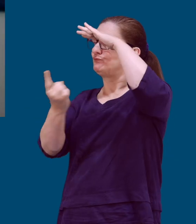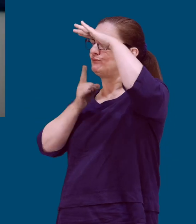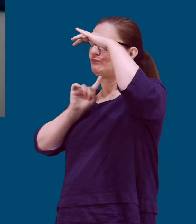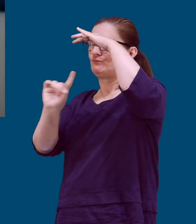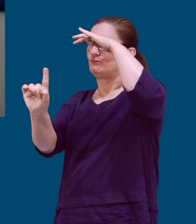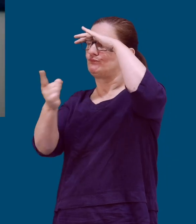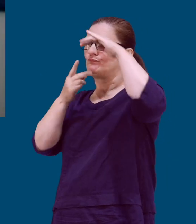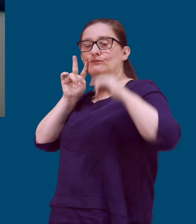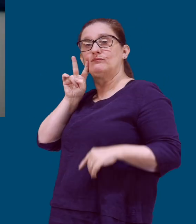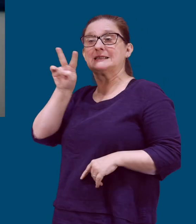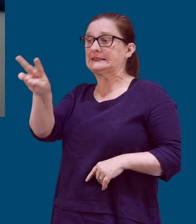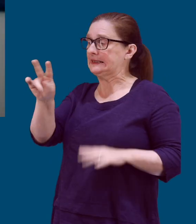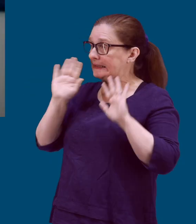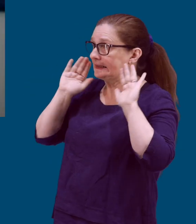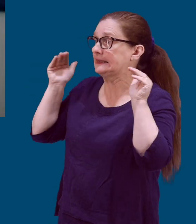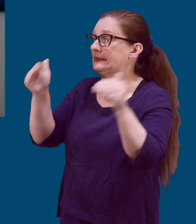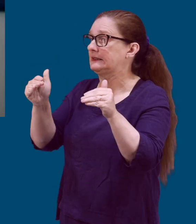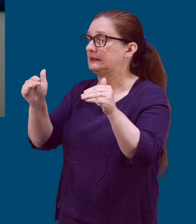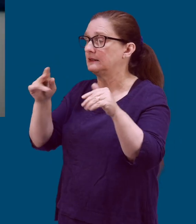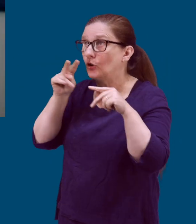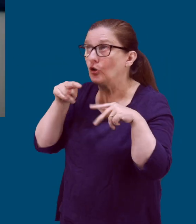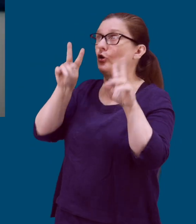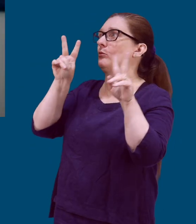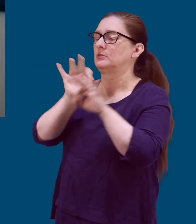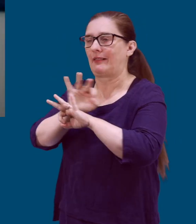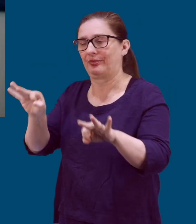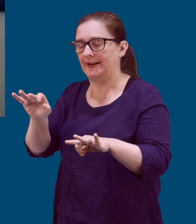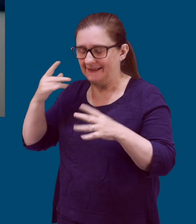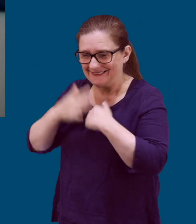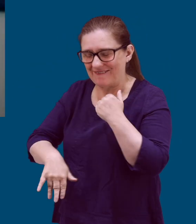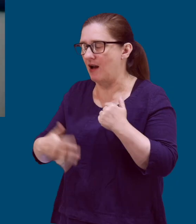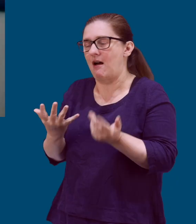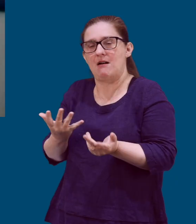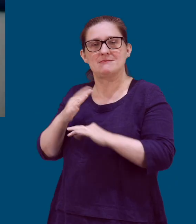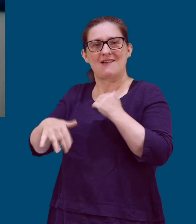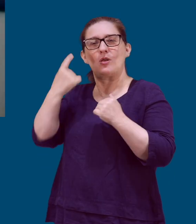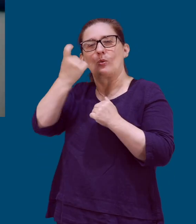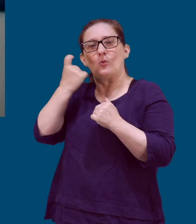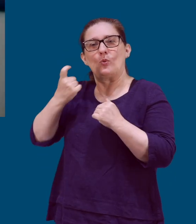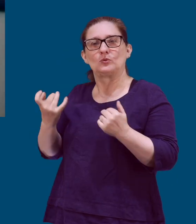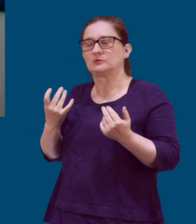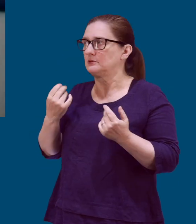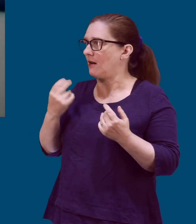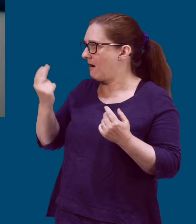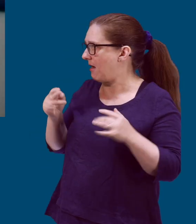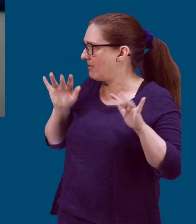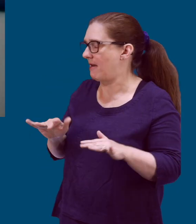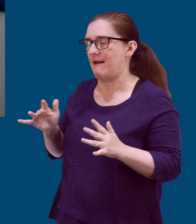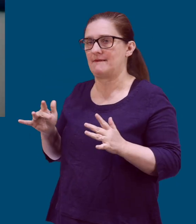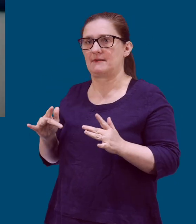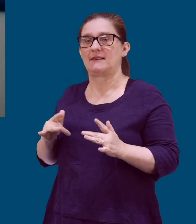eyes forward to the ticket barrier, barely registering that there might be any artwork at all. This